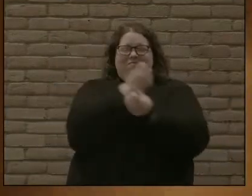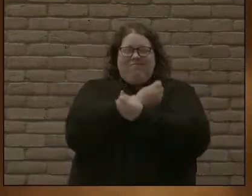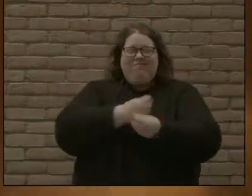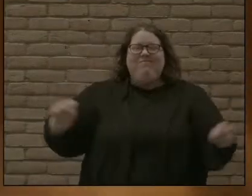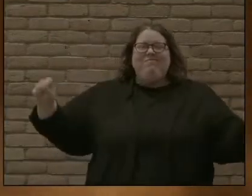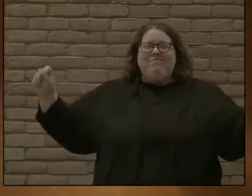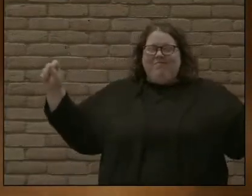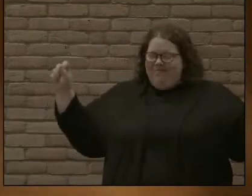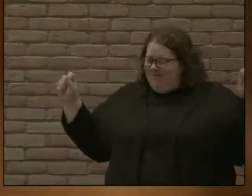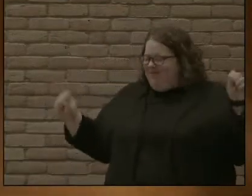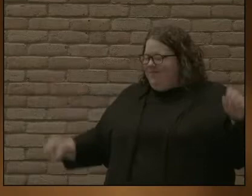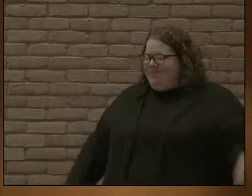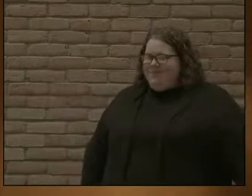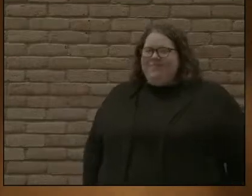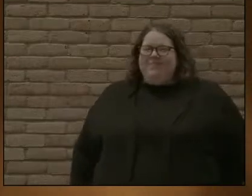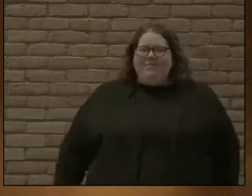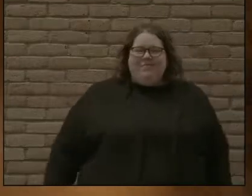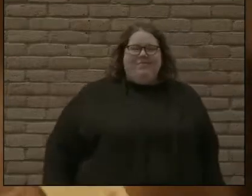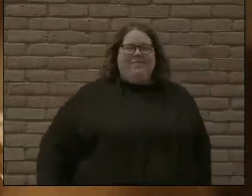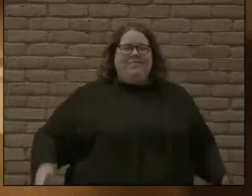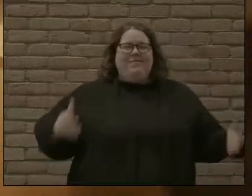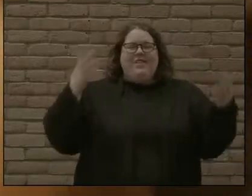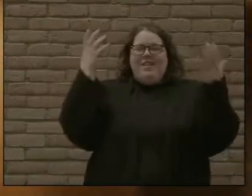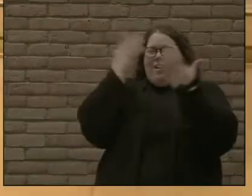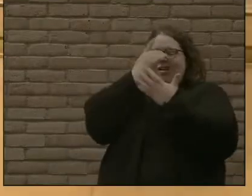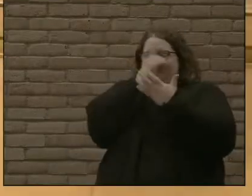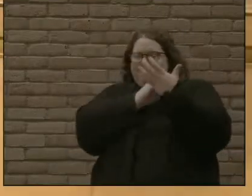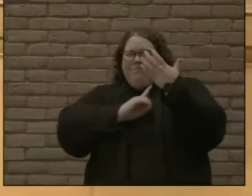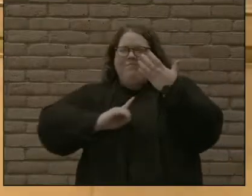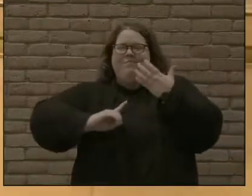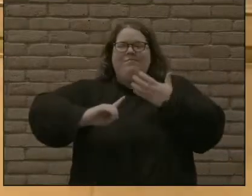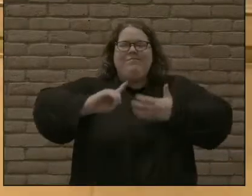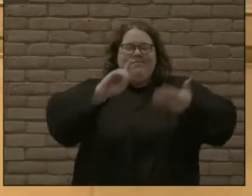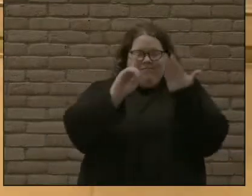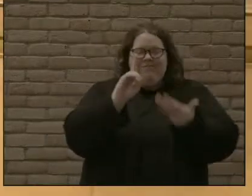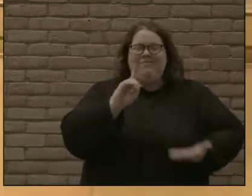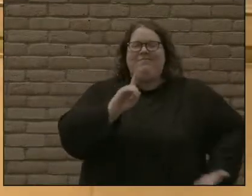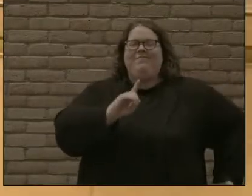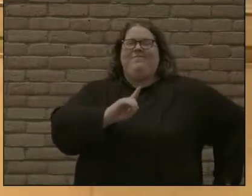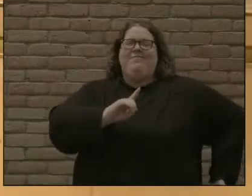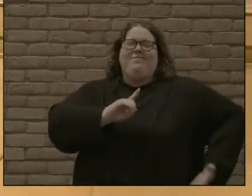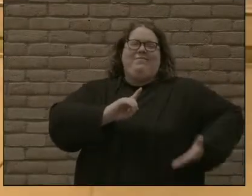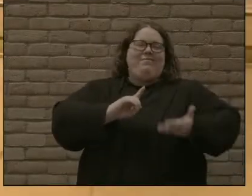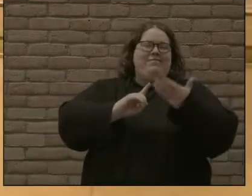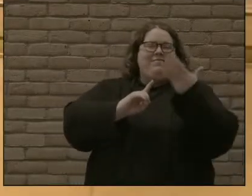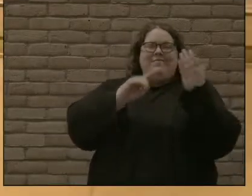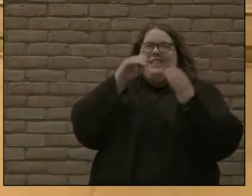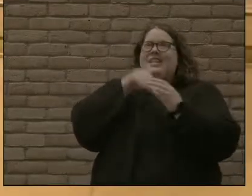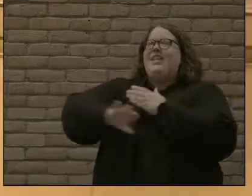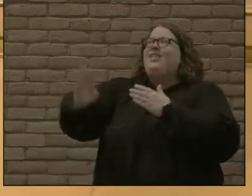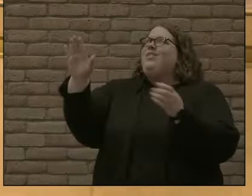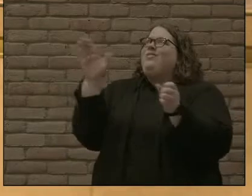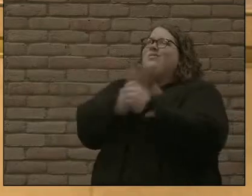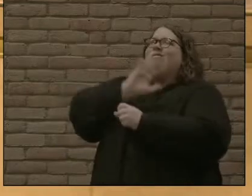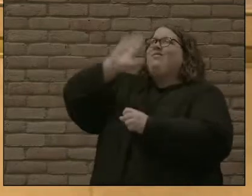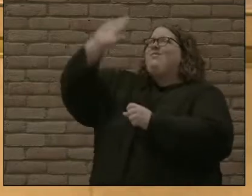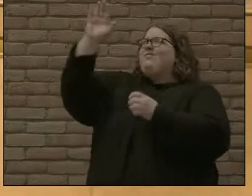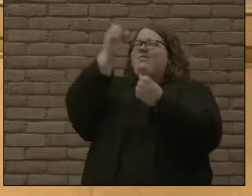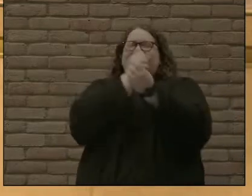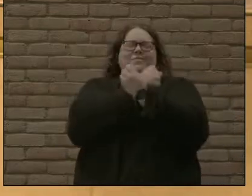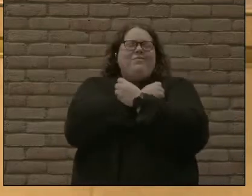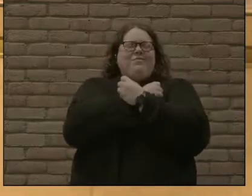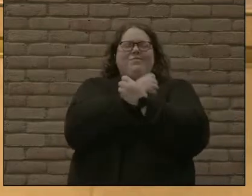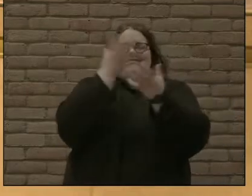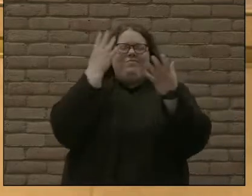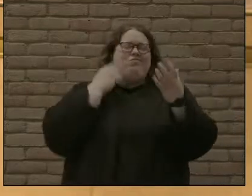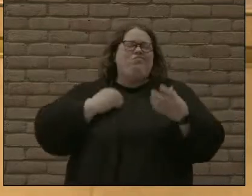is freedom. Come out of the dark, just as you are, into the fullness